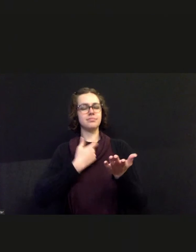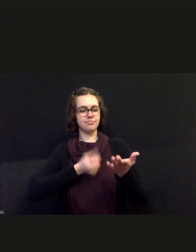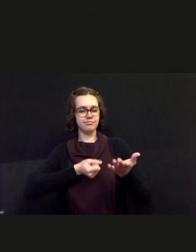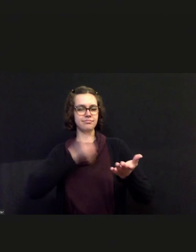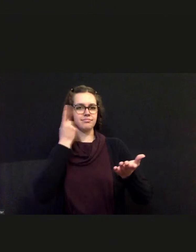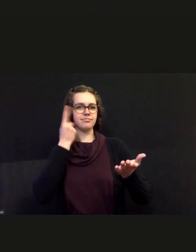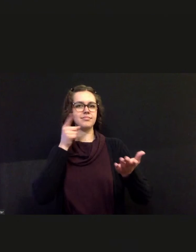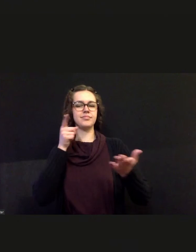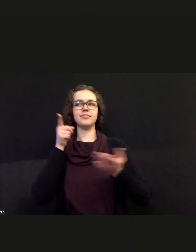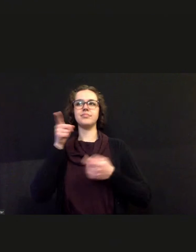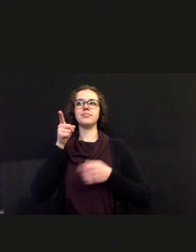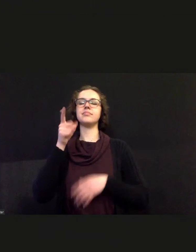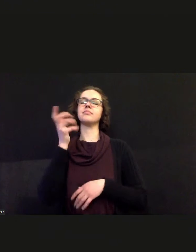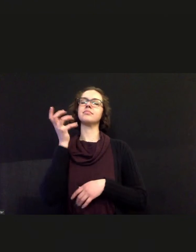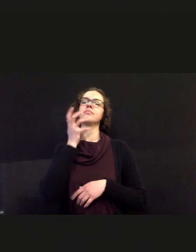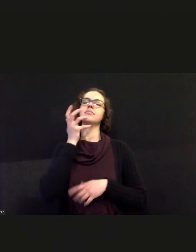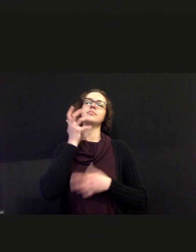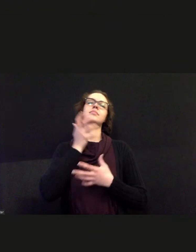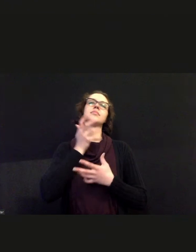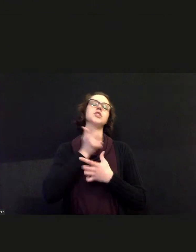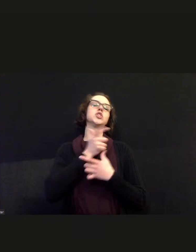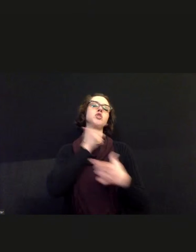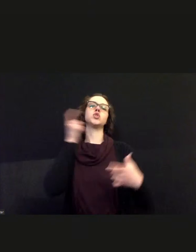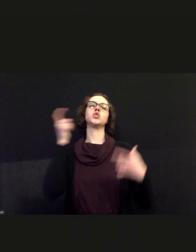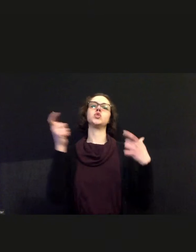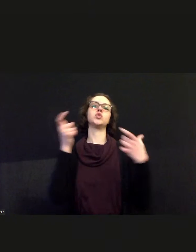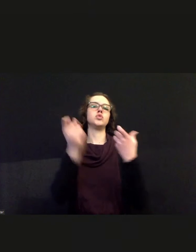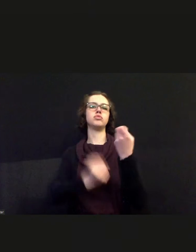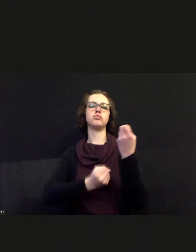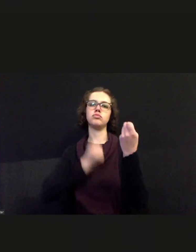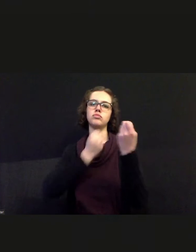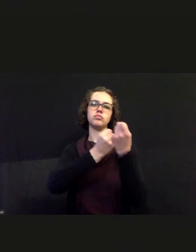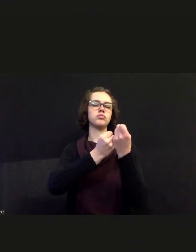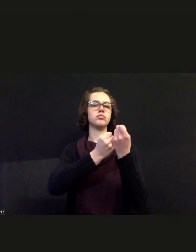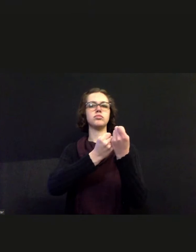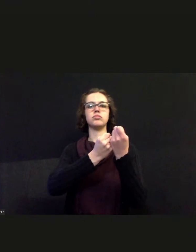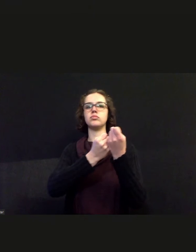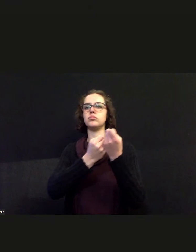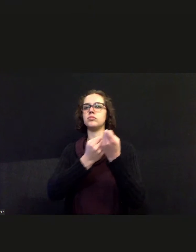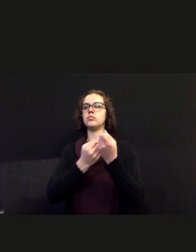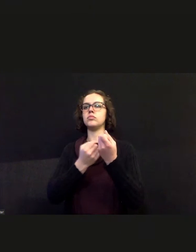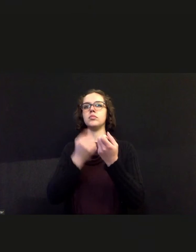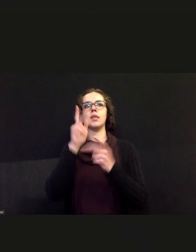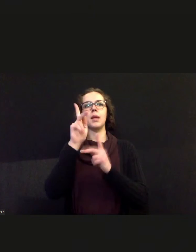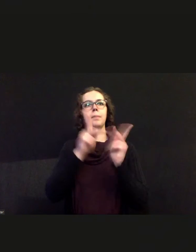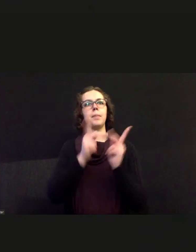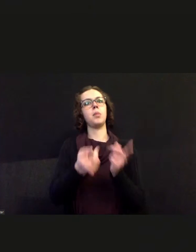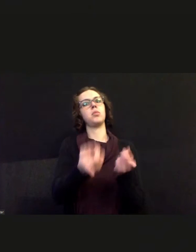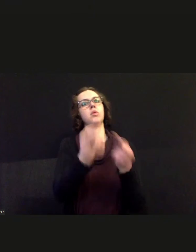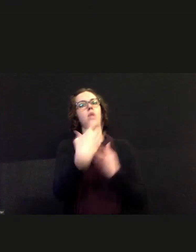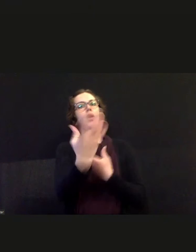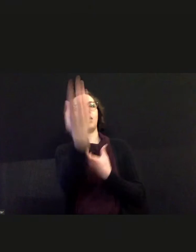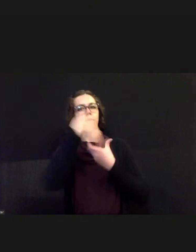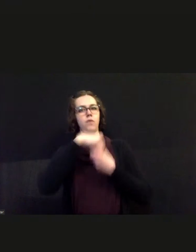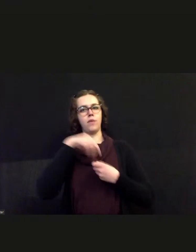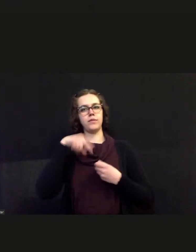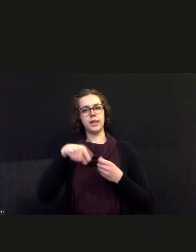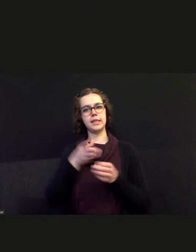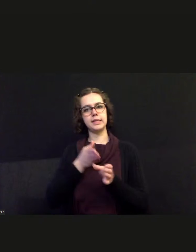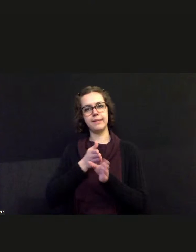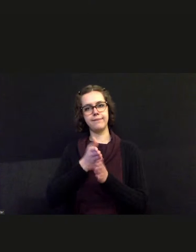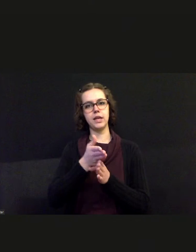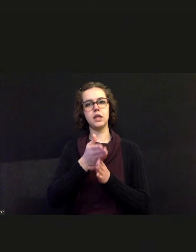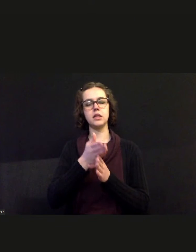that she was played a huge role in helping bring people into our subfield and create